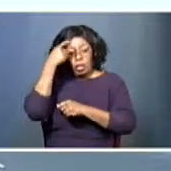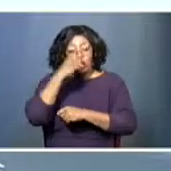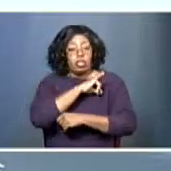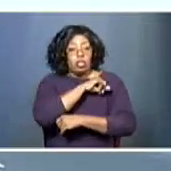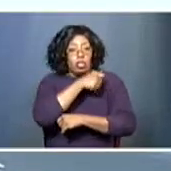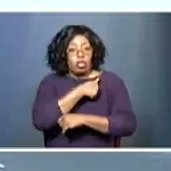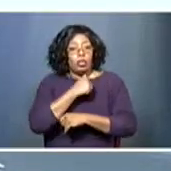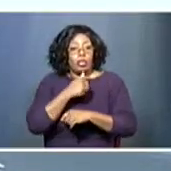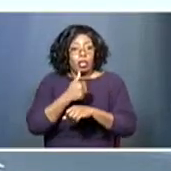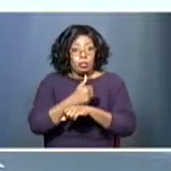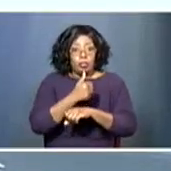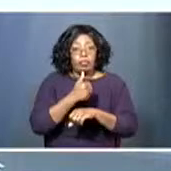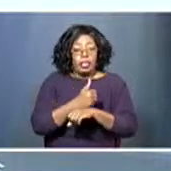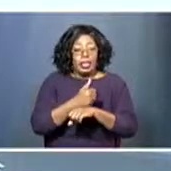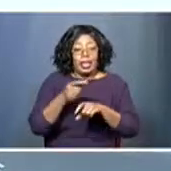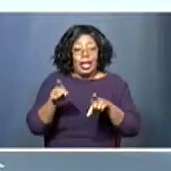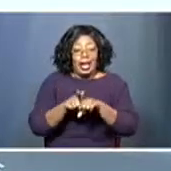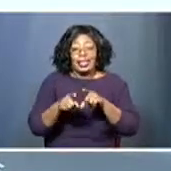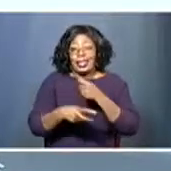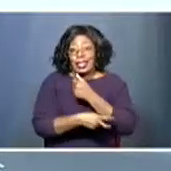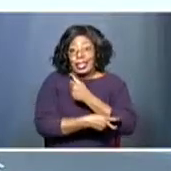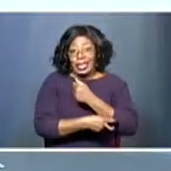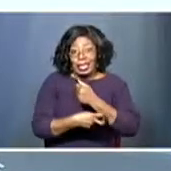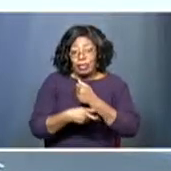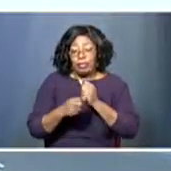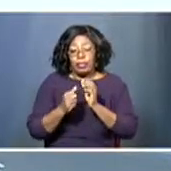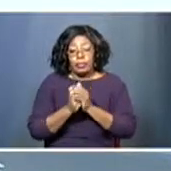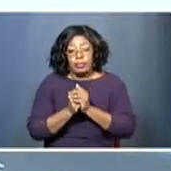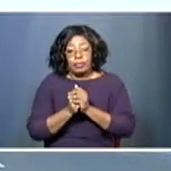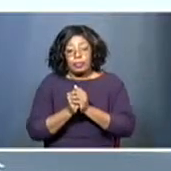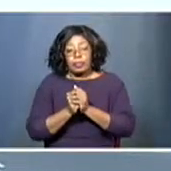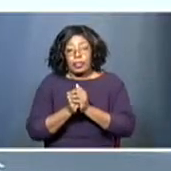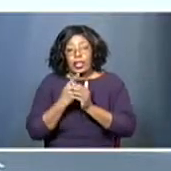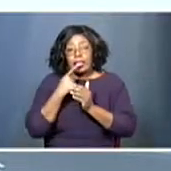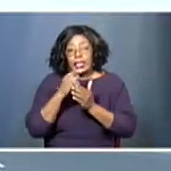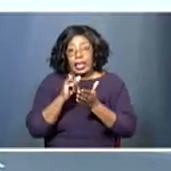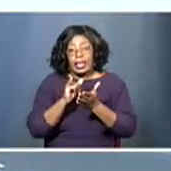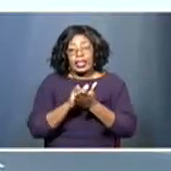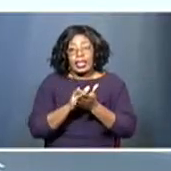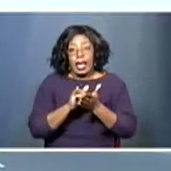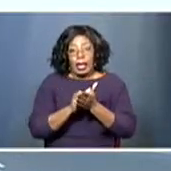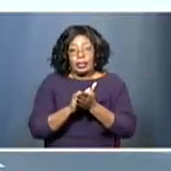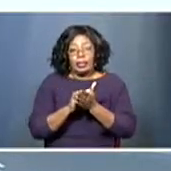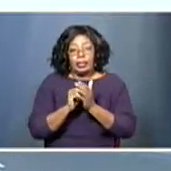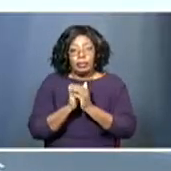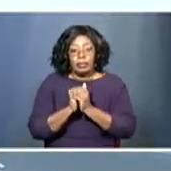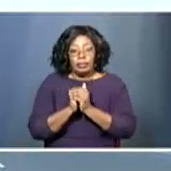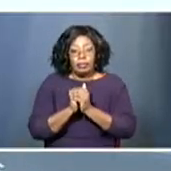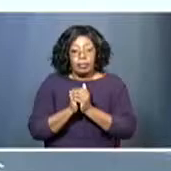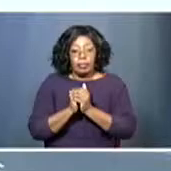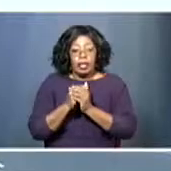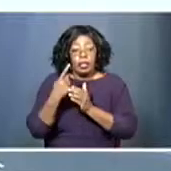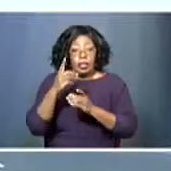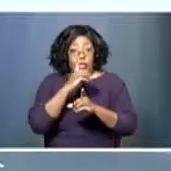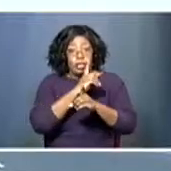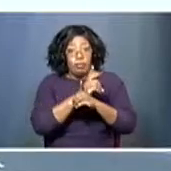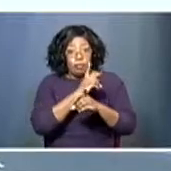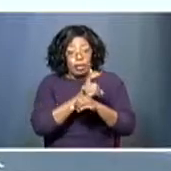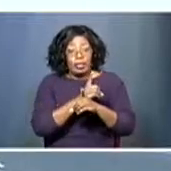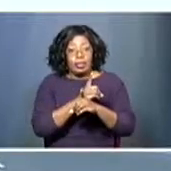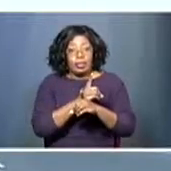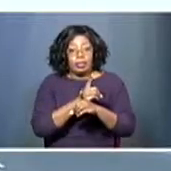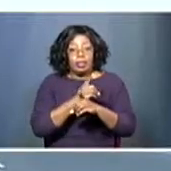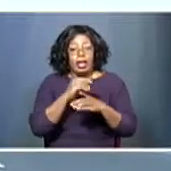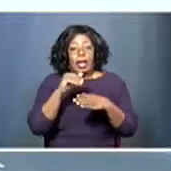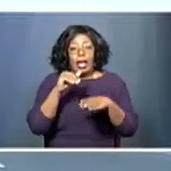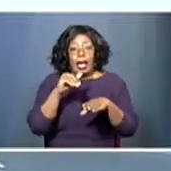not charged as a common thief. The court also indicated that the magistrate's characterization of the then defendant as a common thief